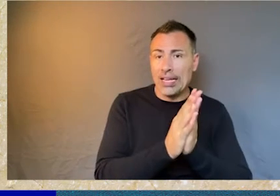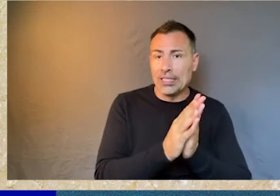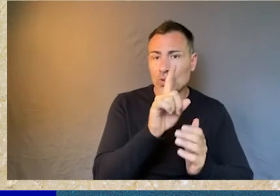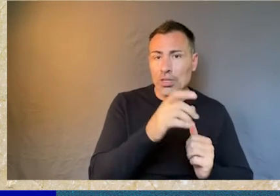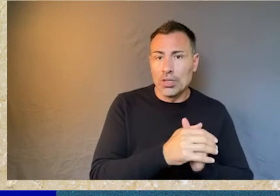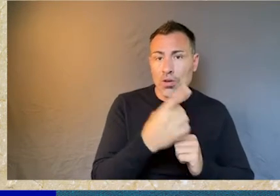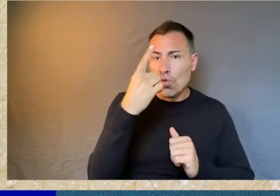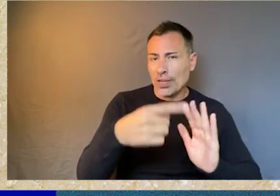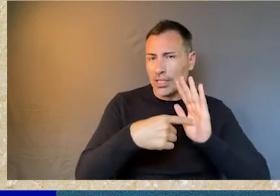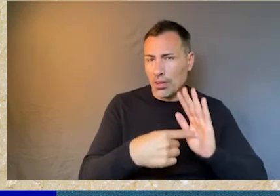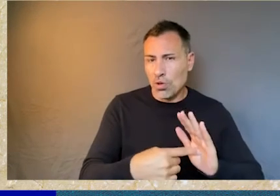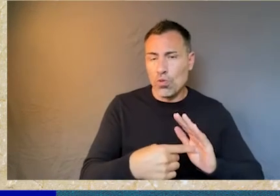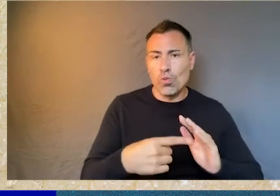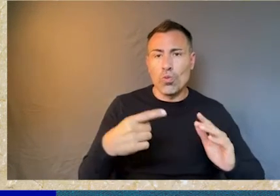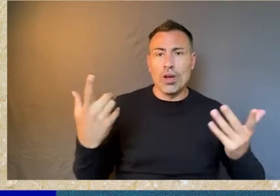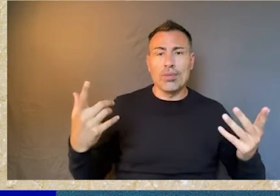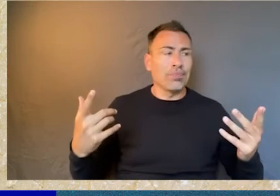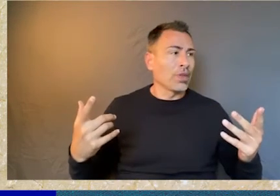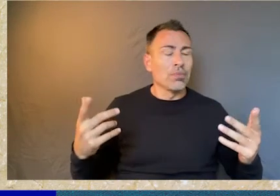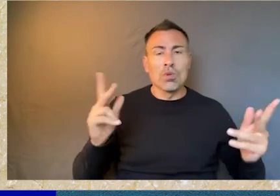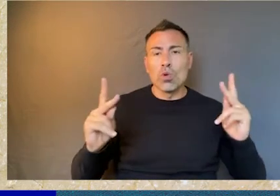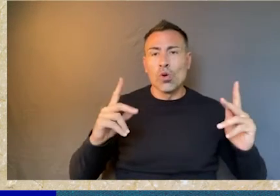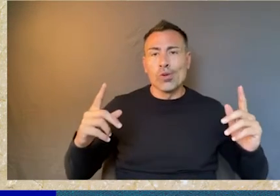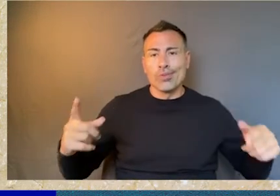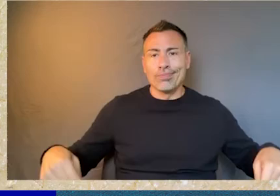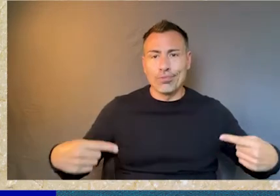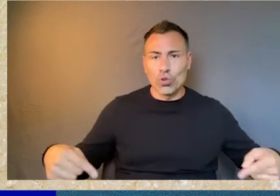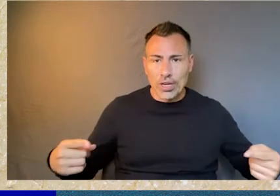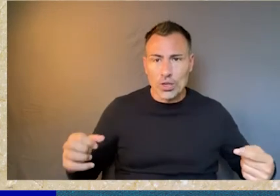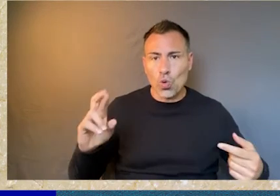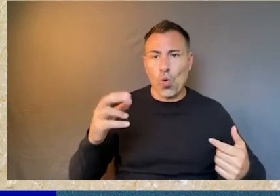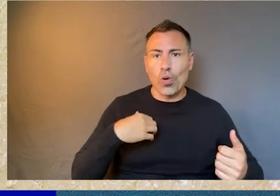example, with mobility impairment or guide dogs. Next, please.